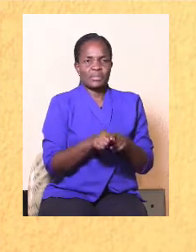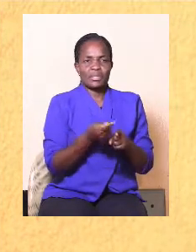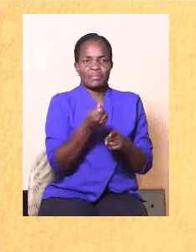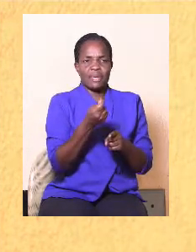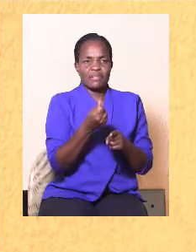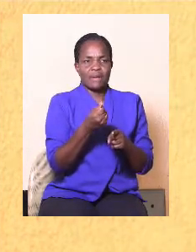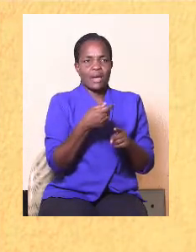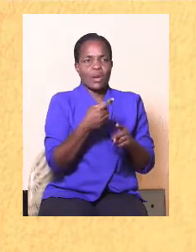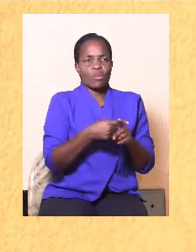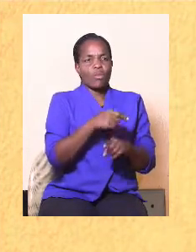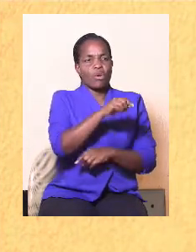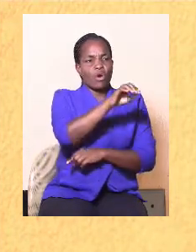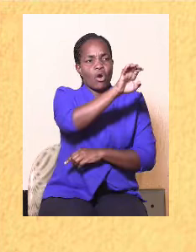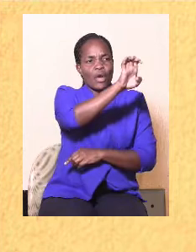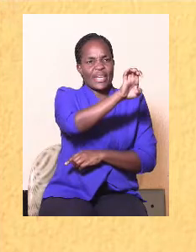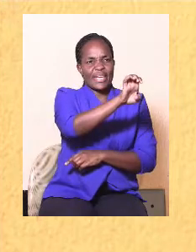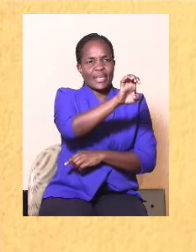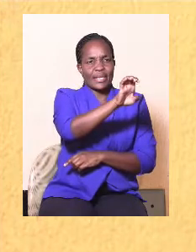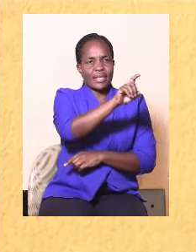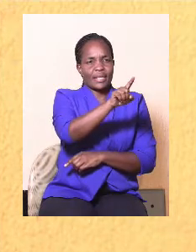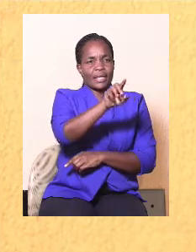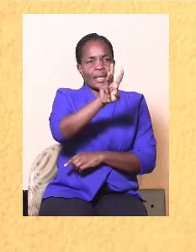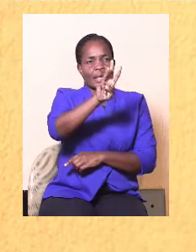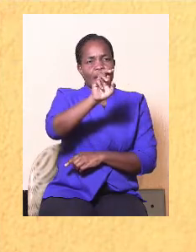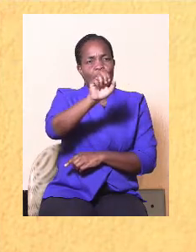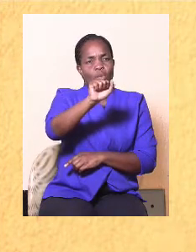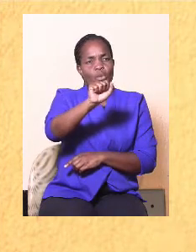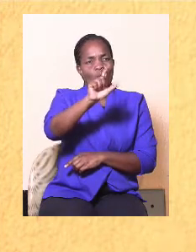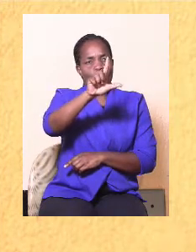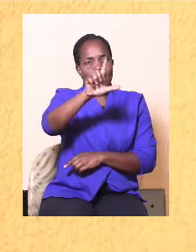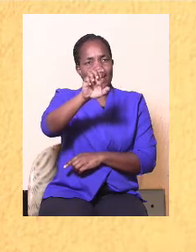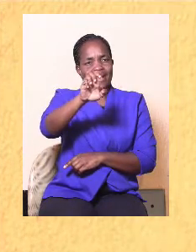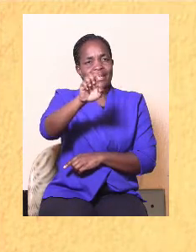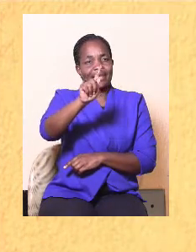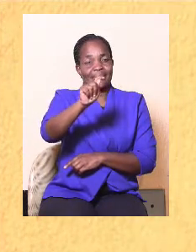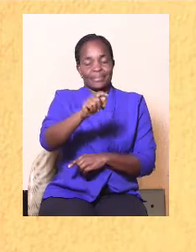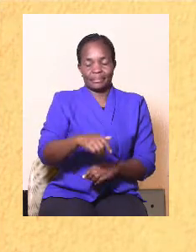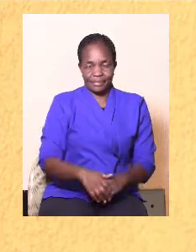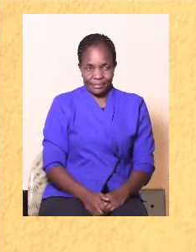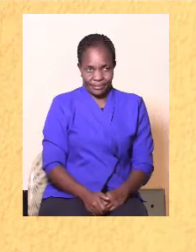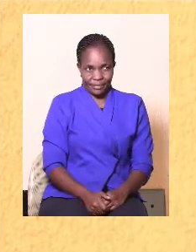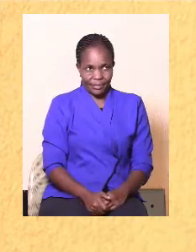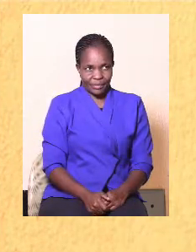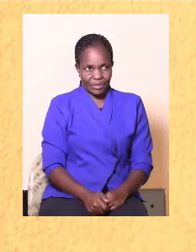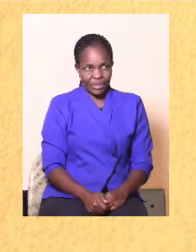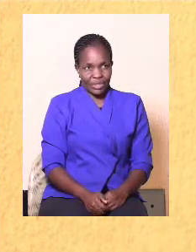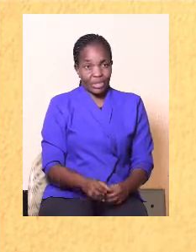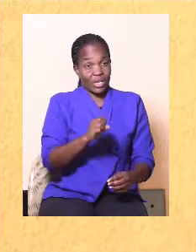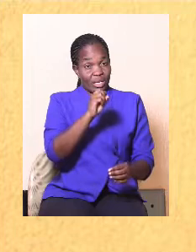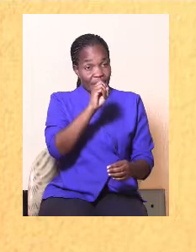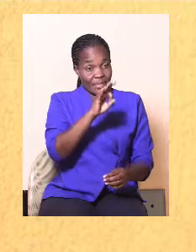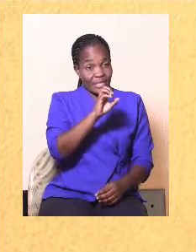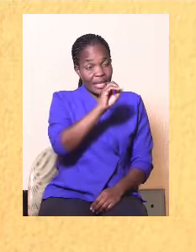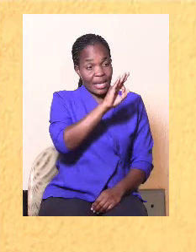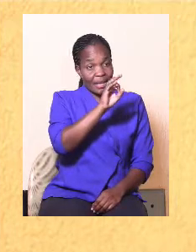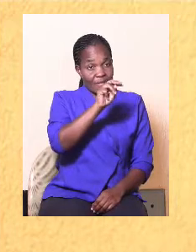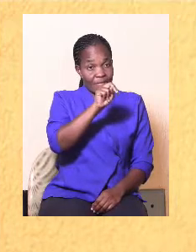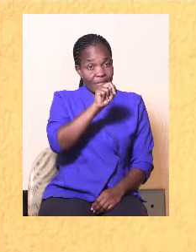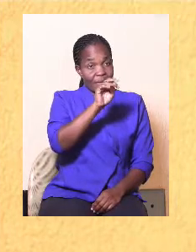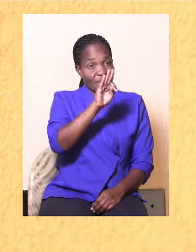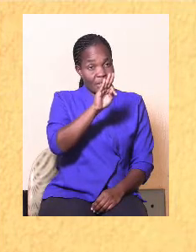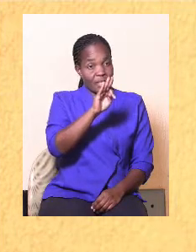e-wallet. So that's the kind of wallet that you're going to receive. It is depending on the bank which is going to distribute the money. If it's FNB, it will be an e-wallet. If it's Standard